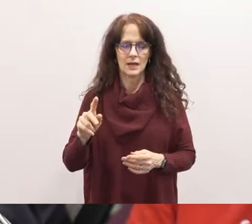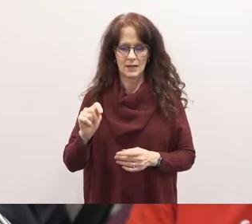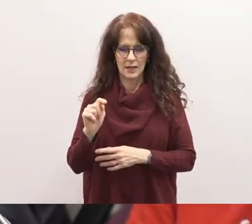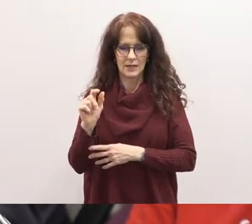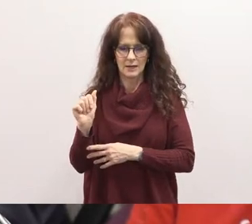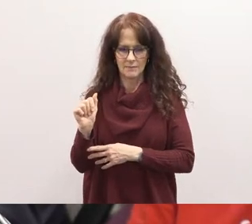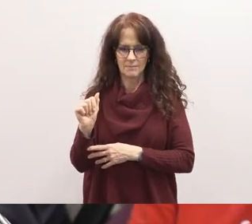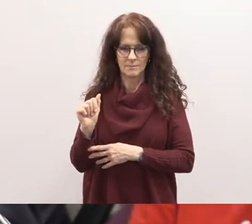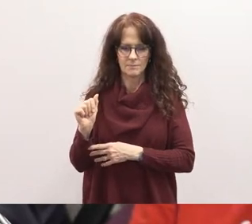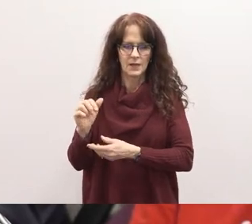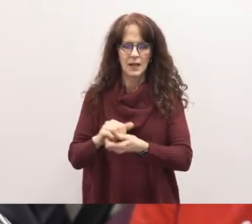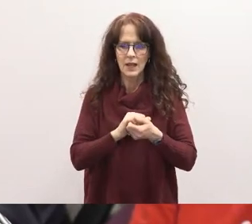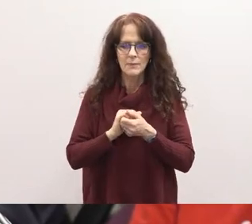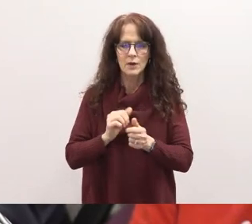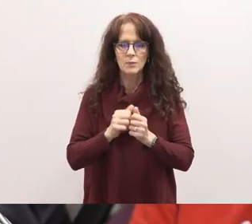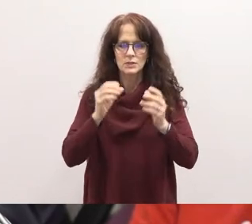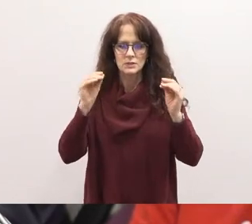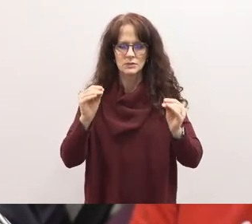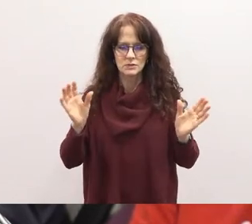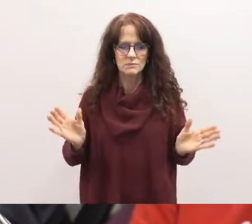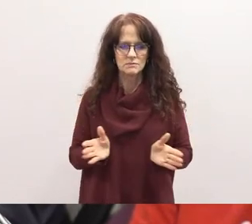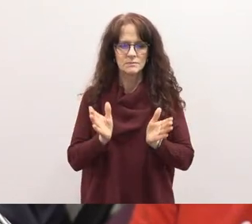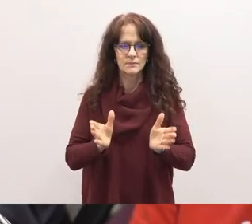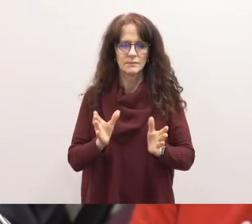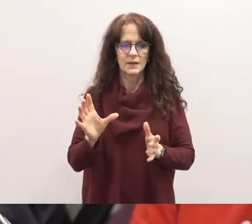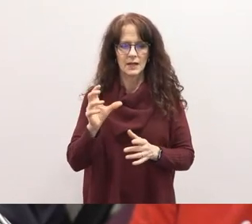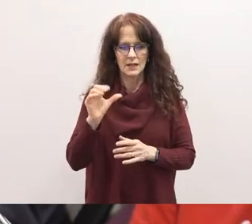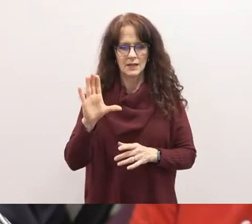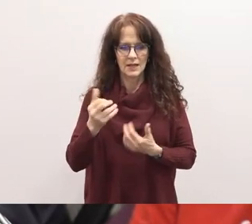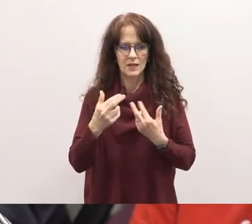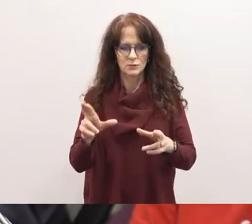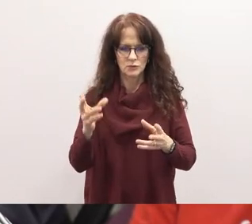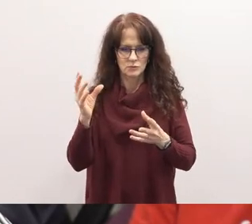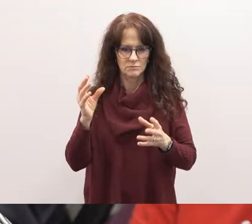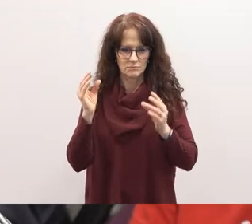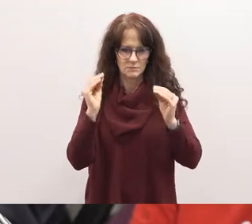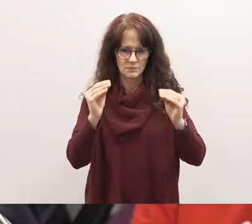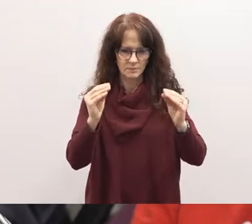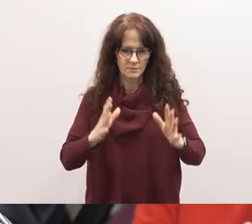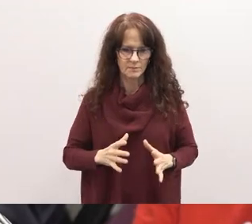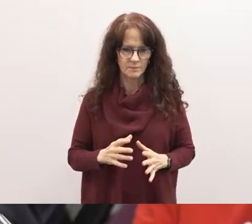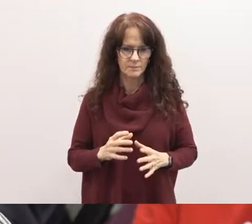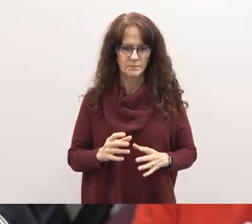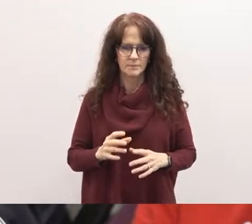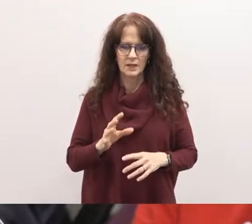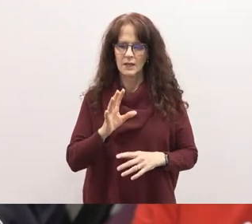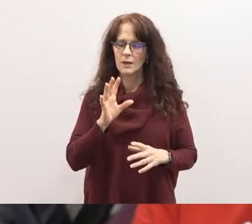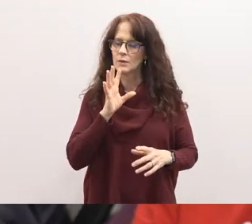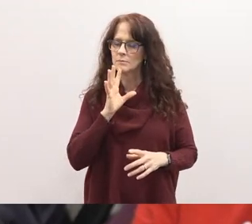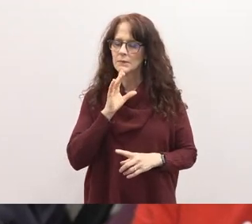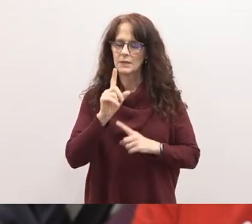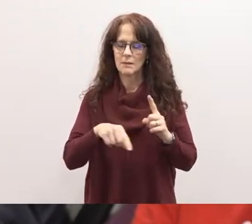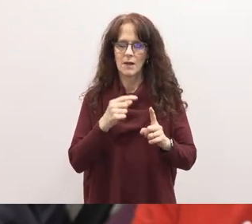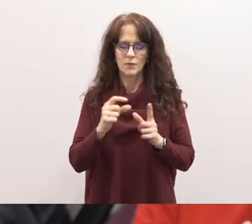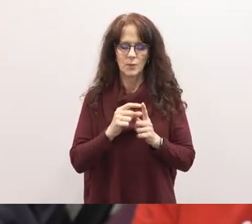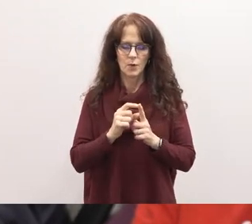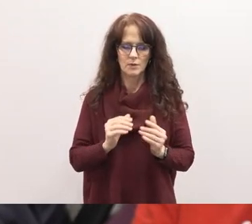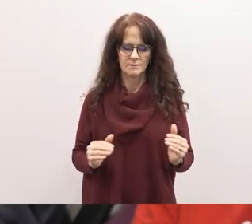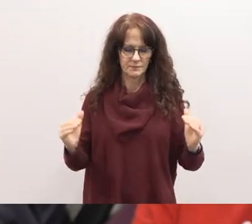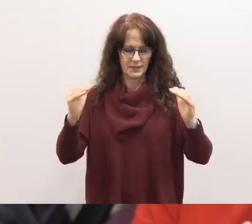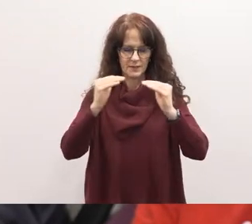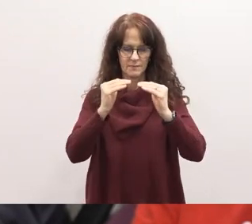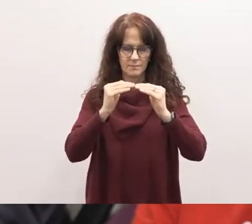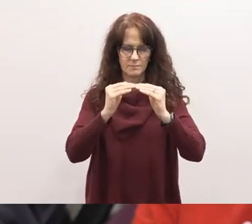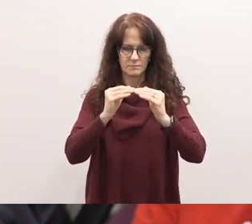with teachers to enhance classroom learning. I would like to speak tonight to the word equity. The district has provided